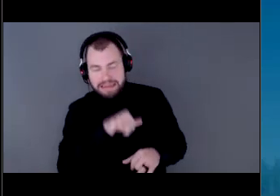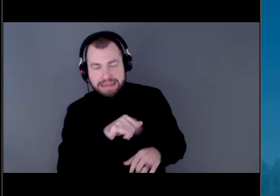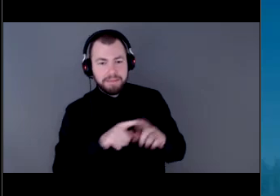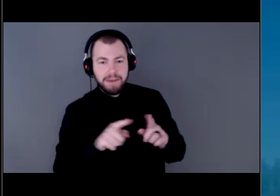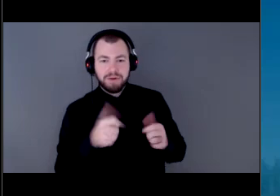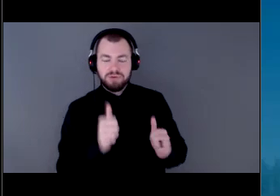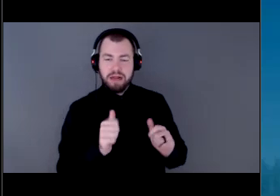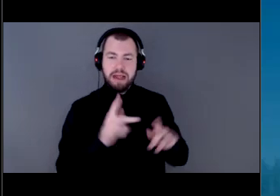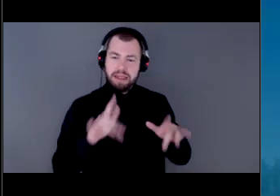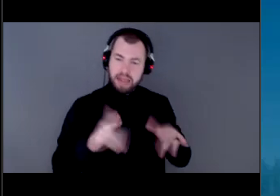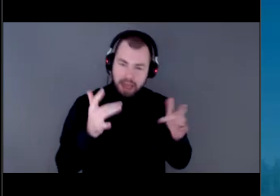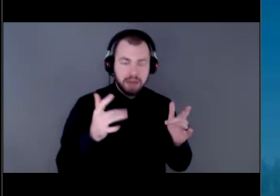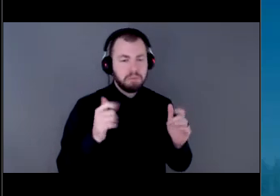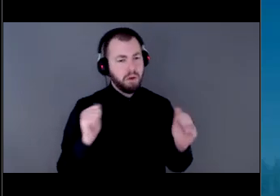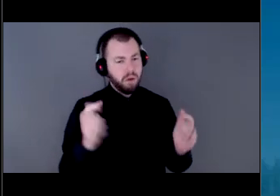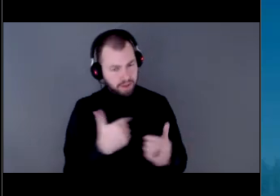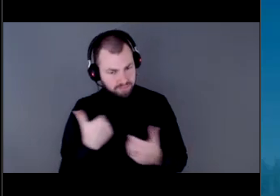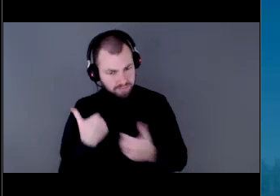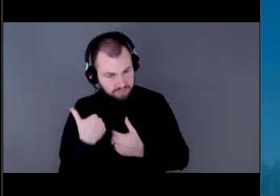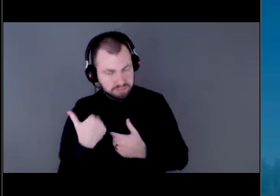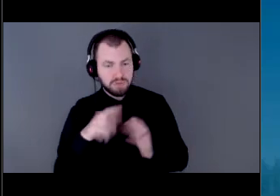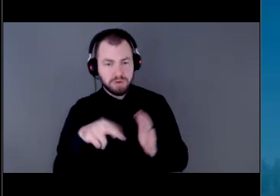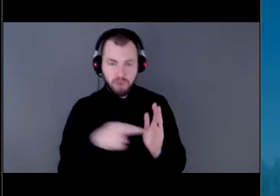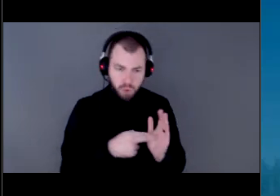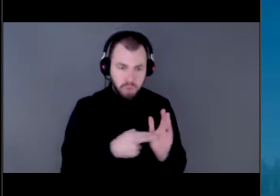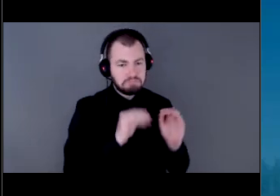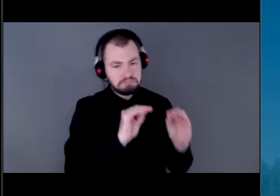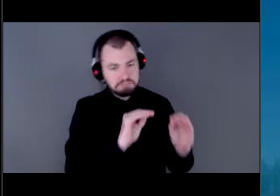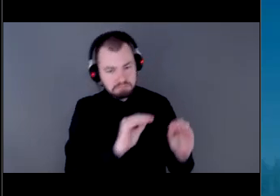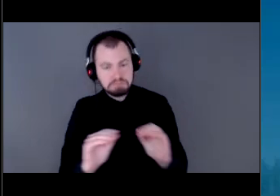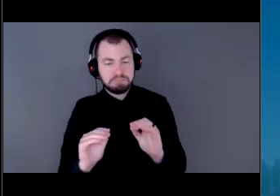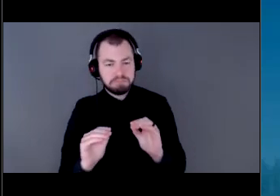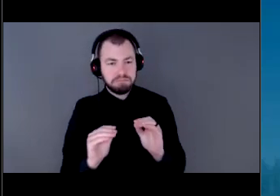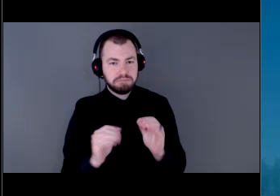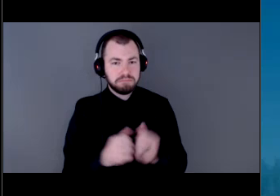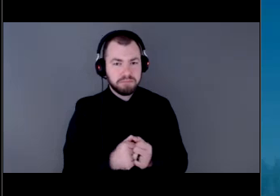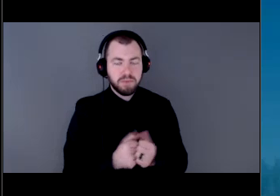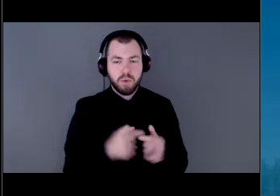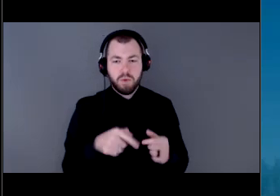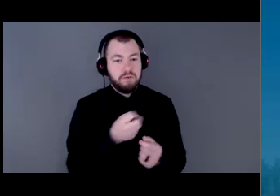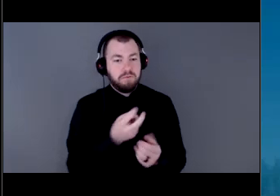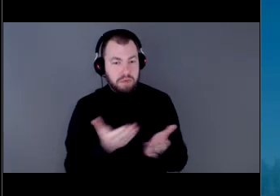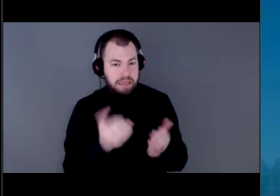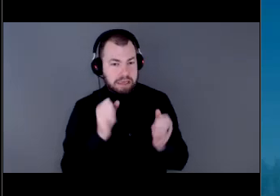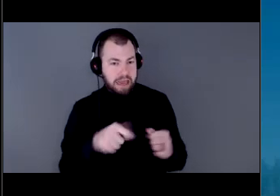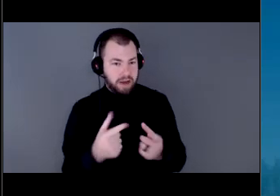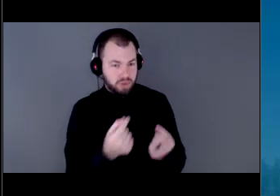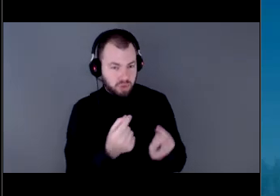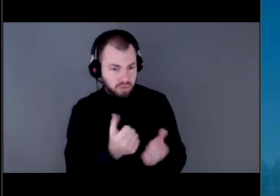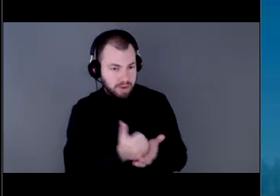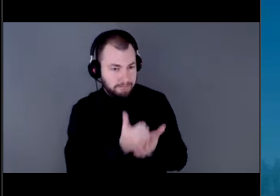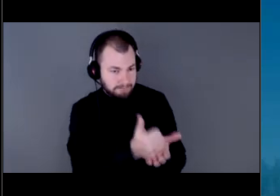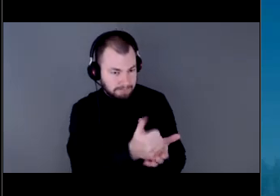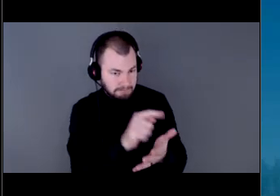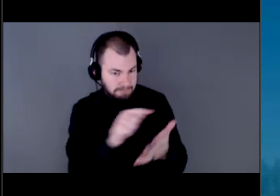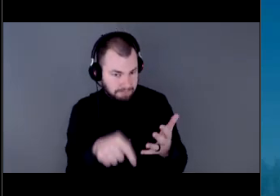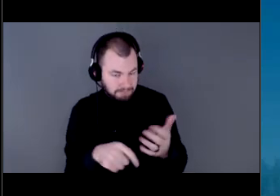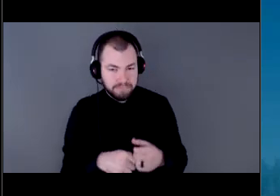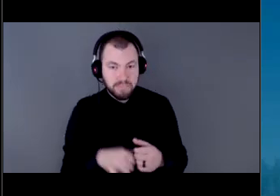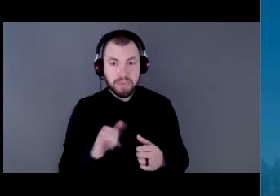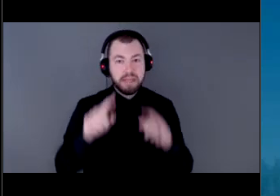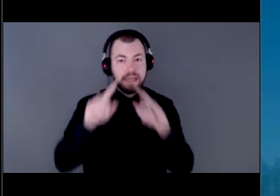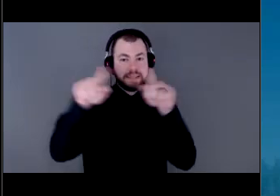in this together. We all have this role. And that here are a few things that you can do. Now, these are signs that are located,